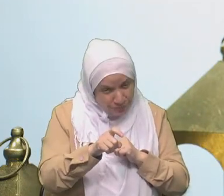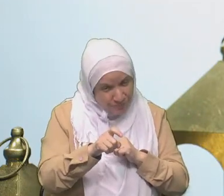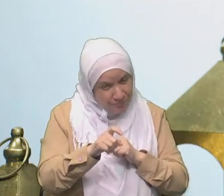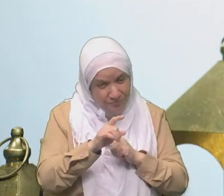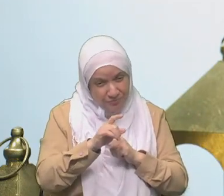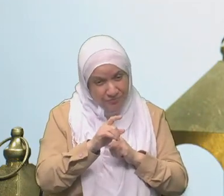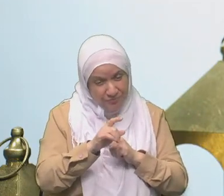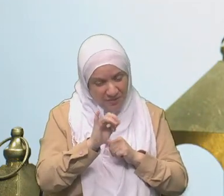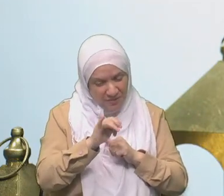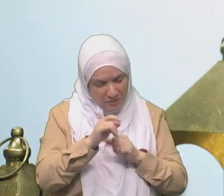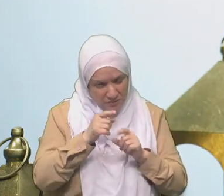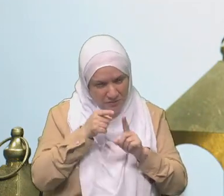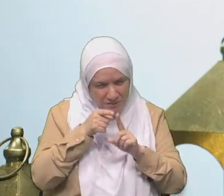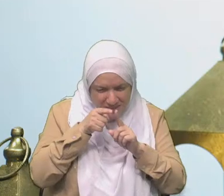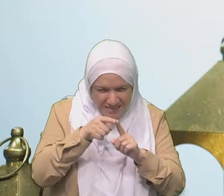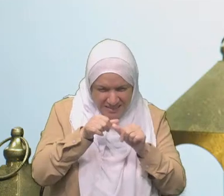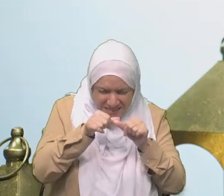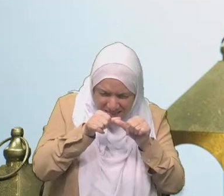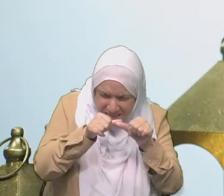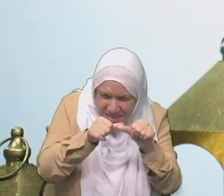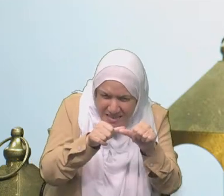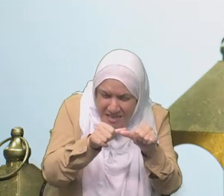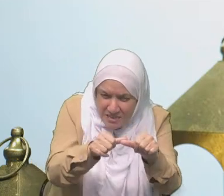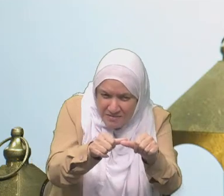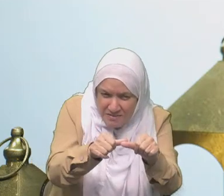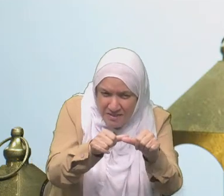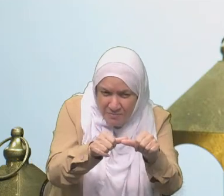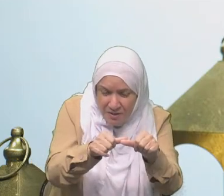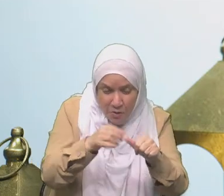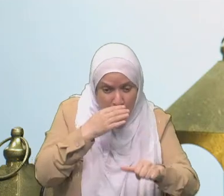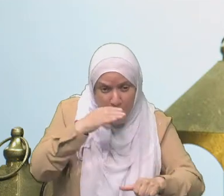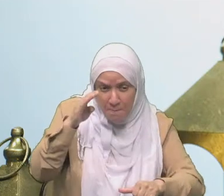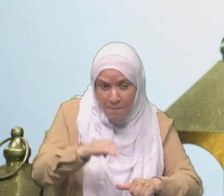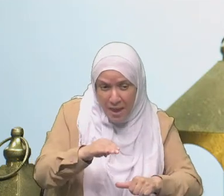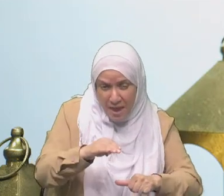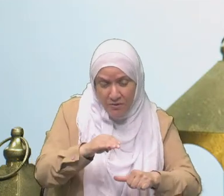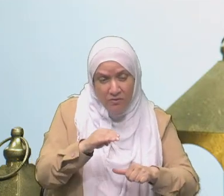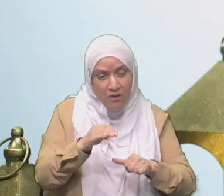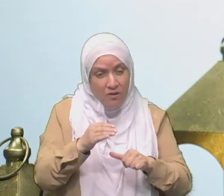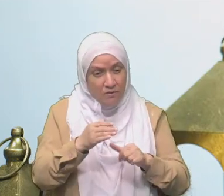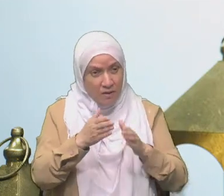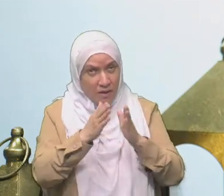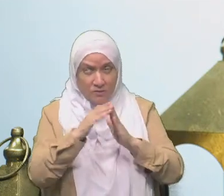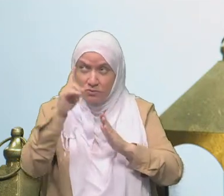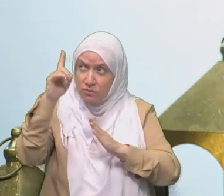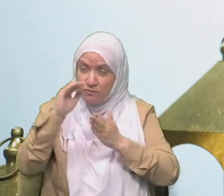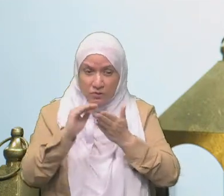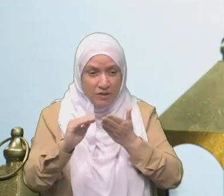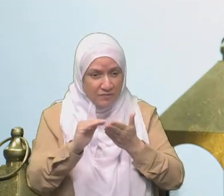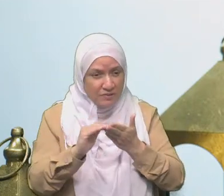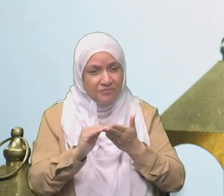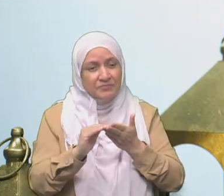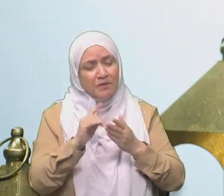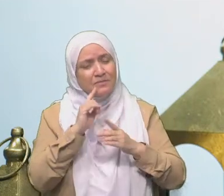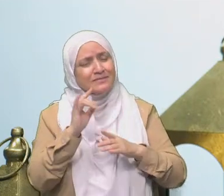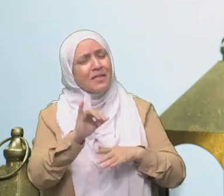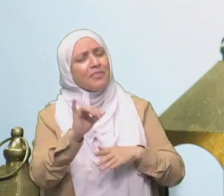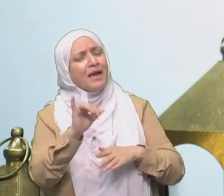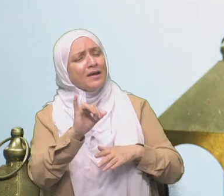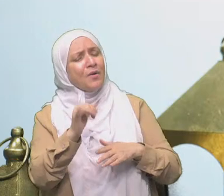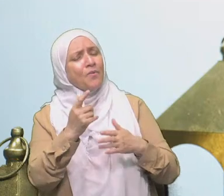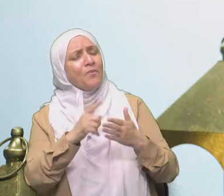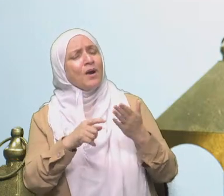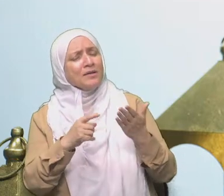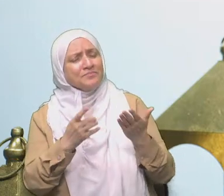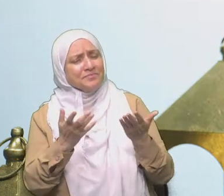regret, basically. There's no regret. So he's talking about the Sunday syndrome, right? Which Muslims, we have the Friday syndrome, or we